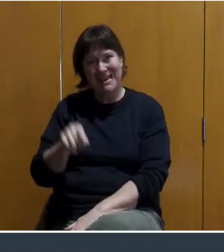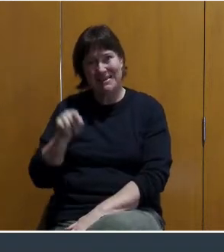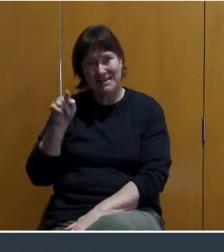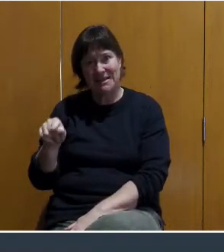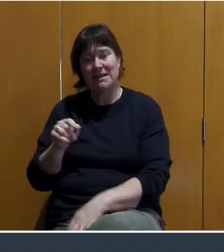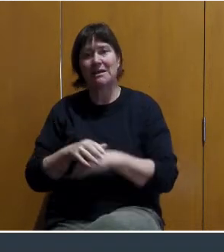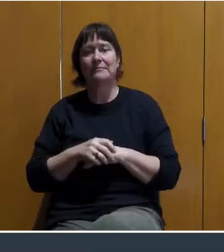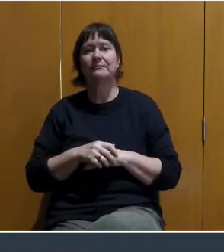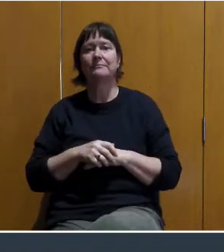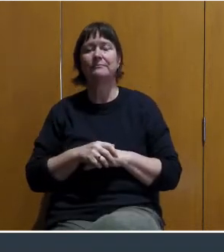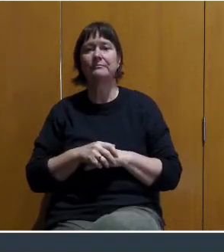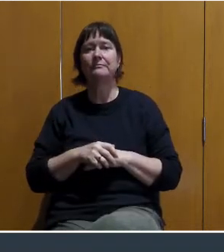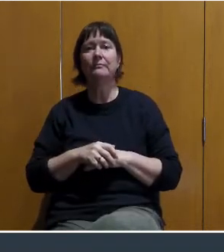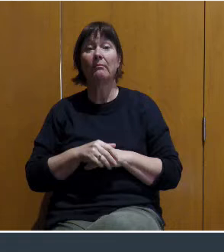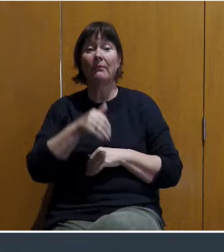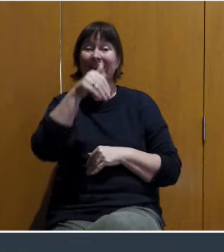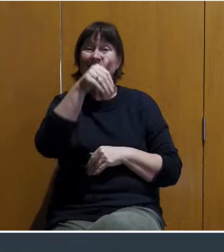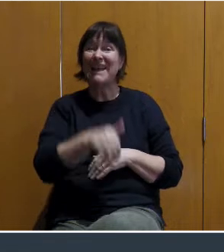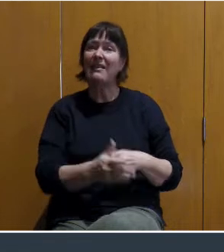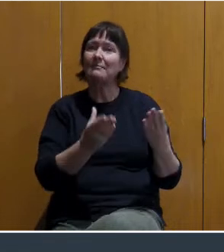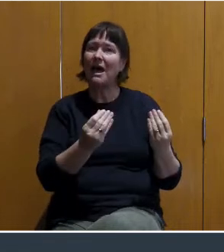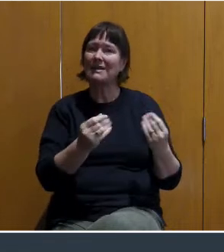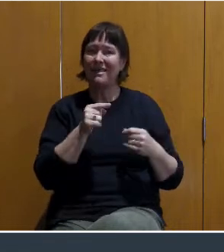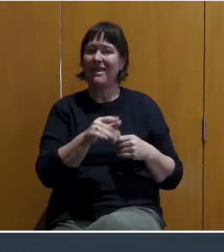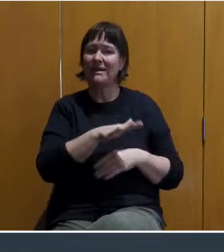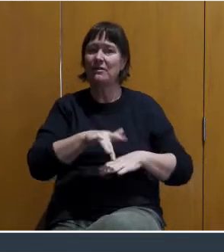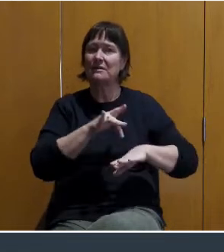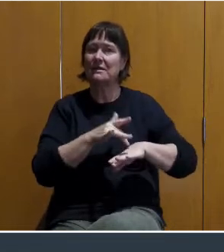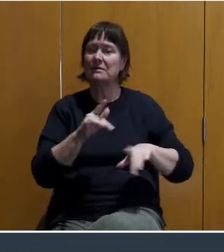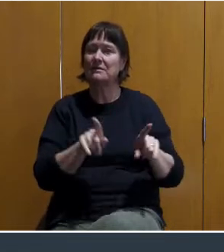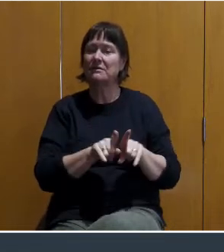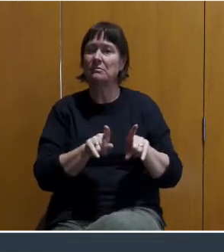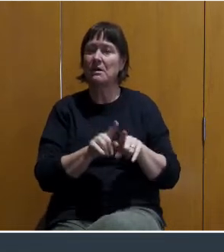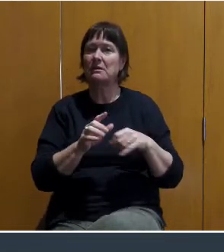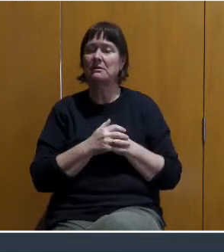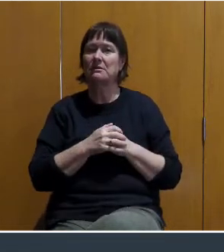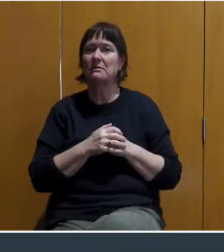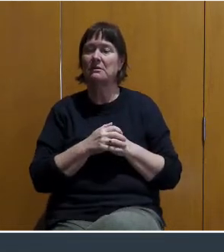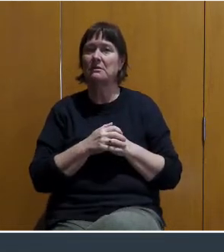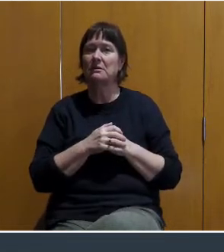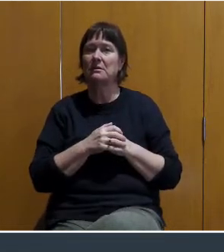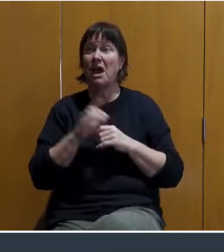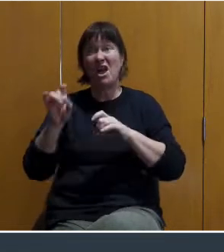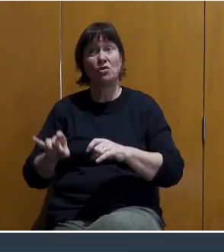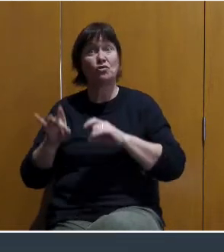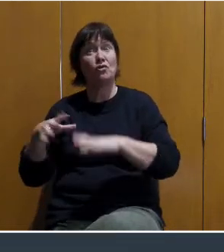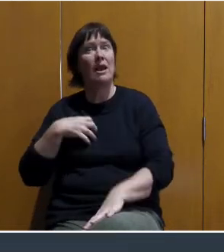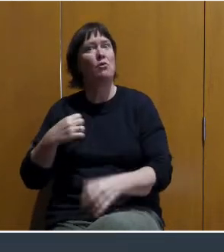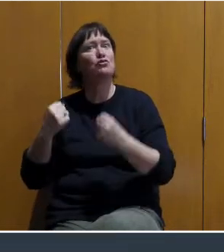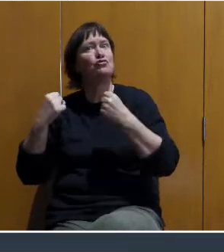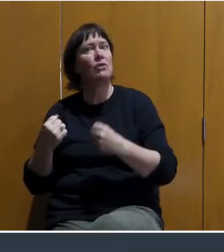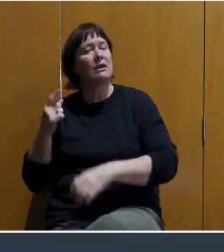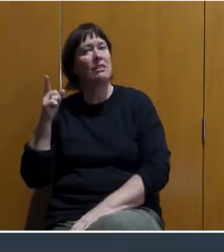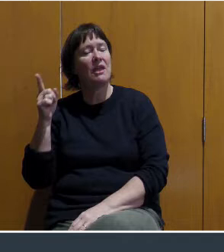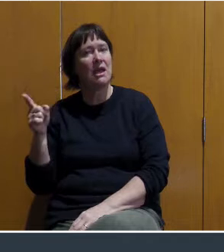Southern Marsh is also a very sensitive area. They're much more strict in Australia with